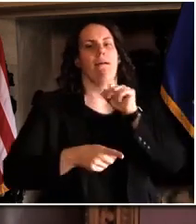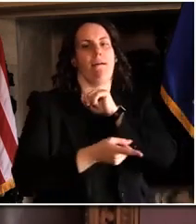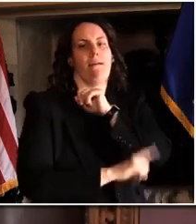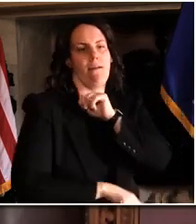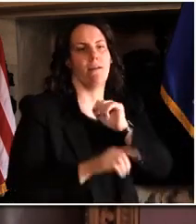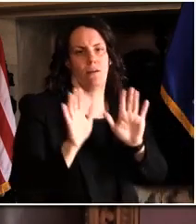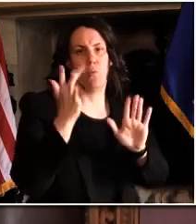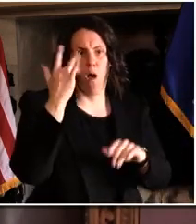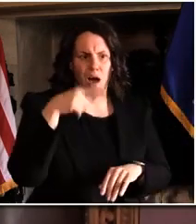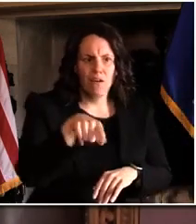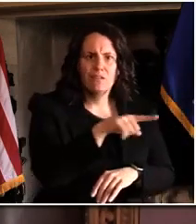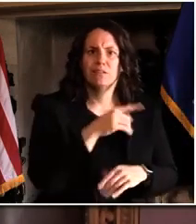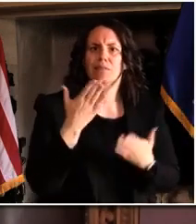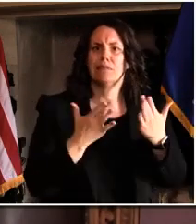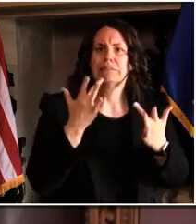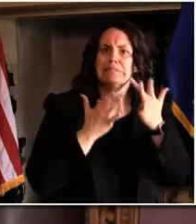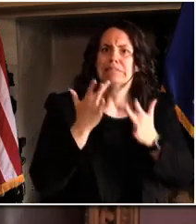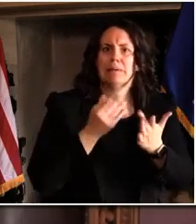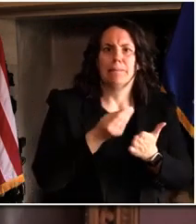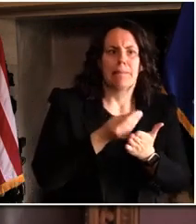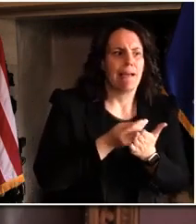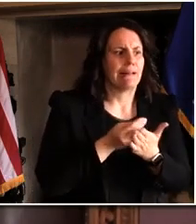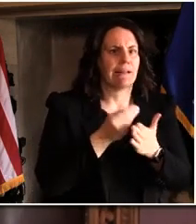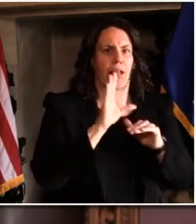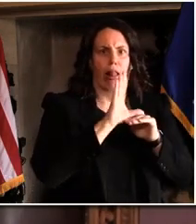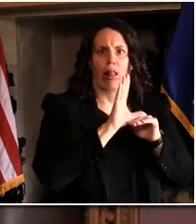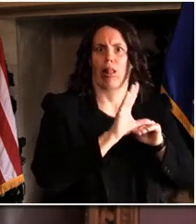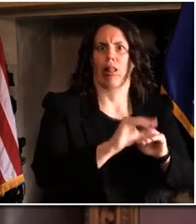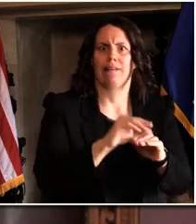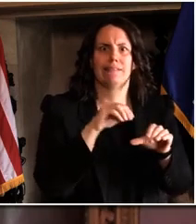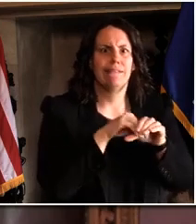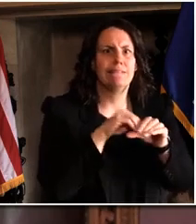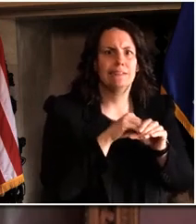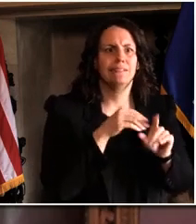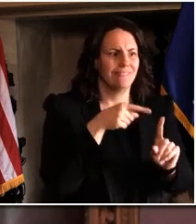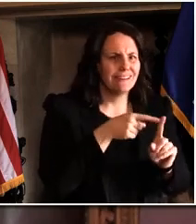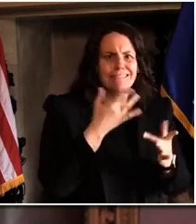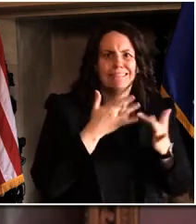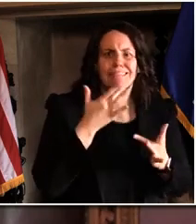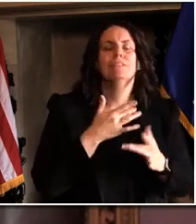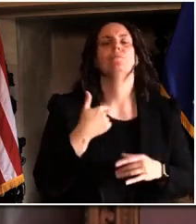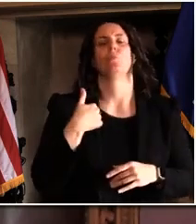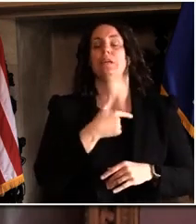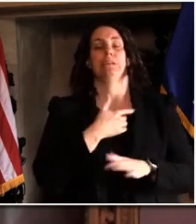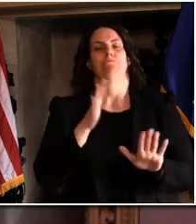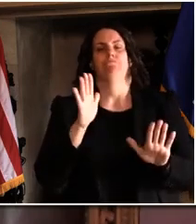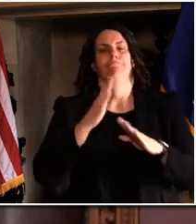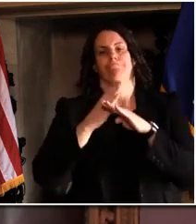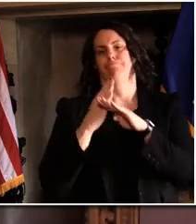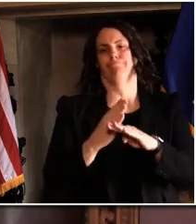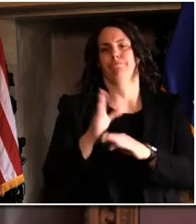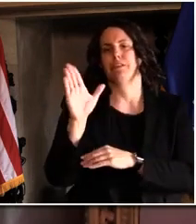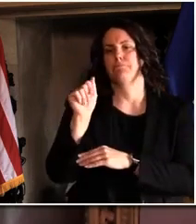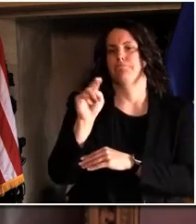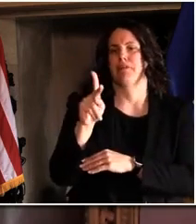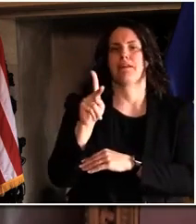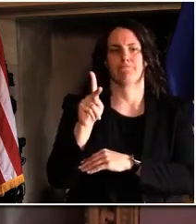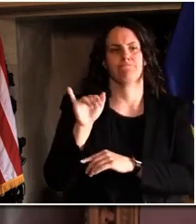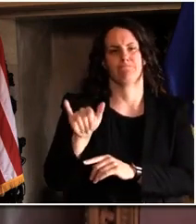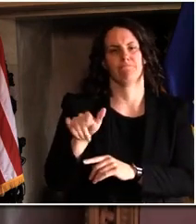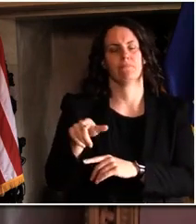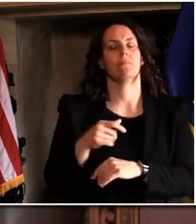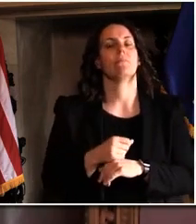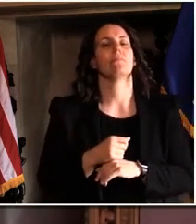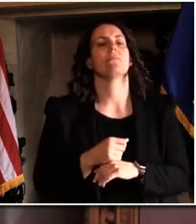hours, tips, businesses, or employment. This order is another step we can take to prioritize the health and safety